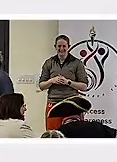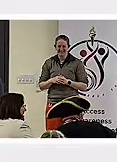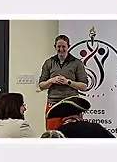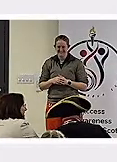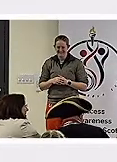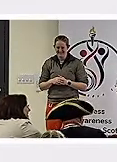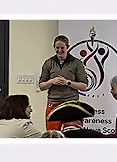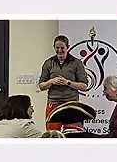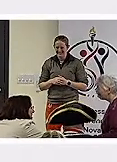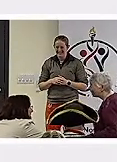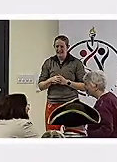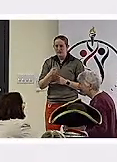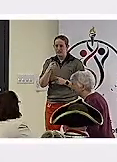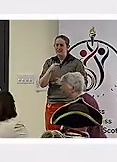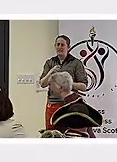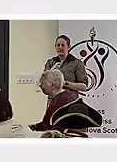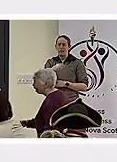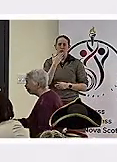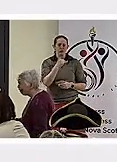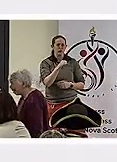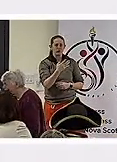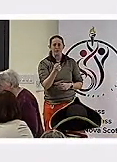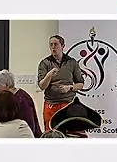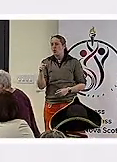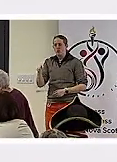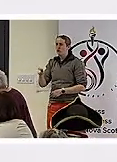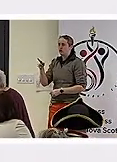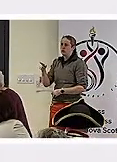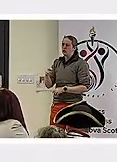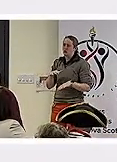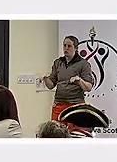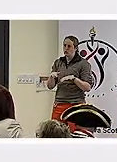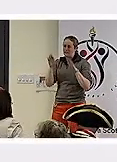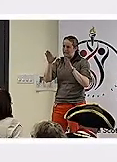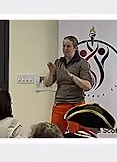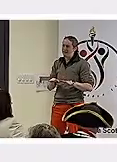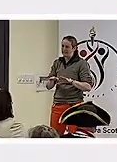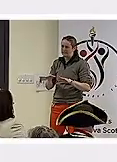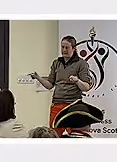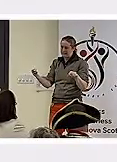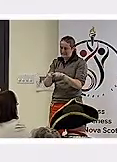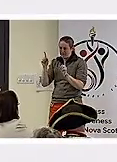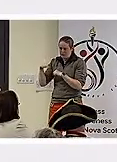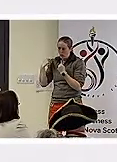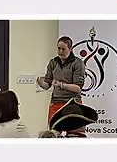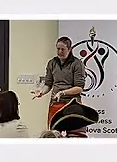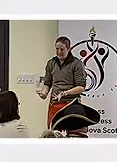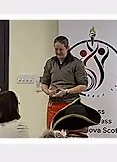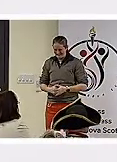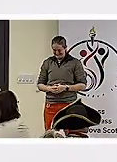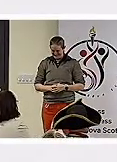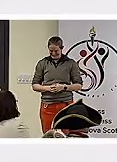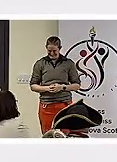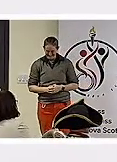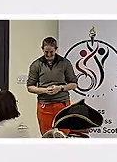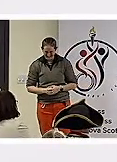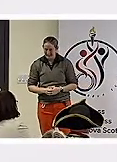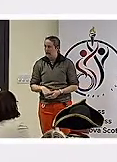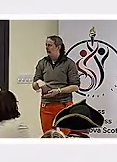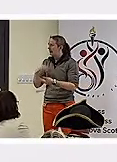That's a tough act to follow. Thank you, Tegan, Jennifer,